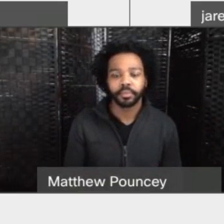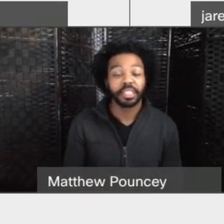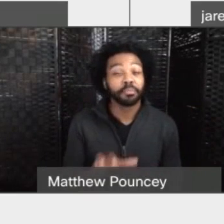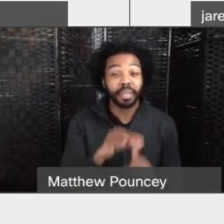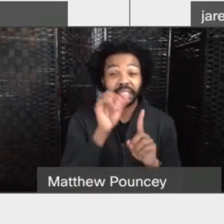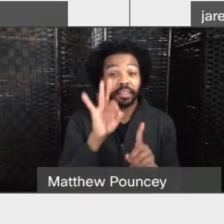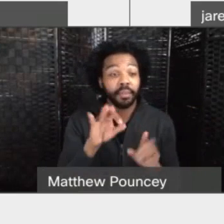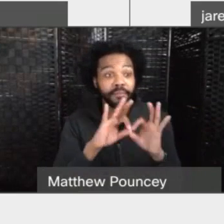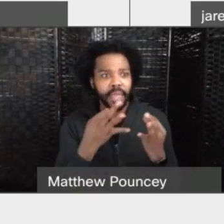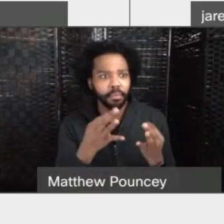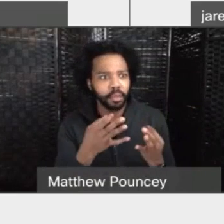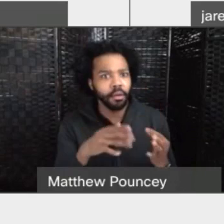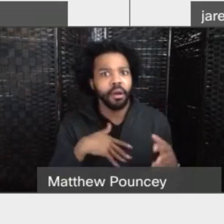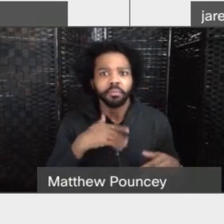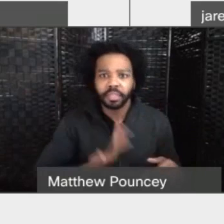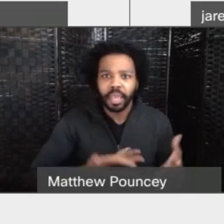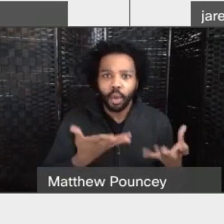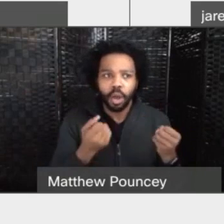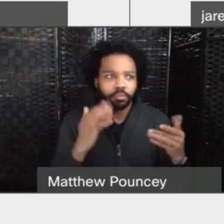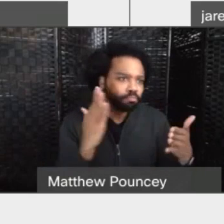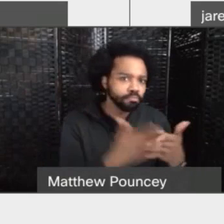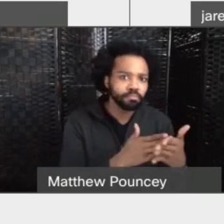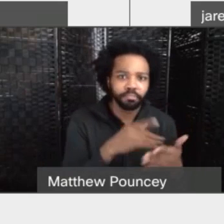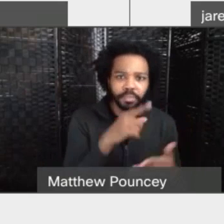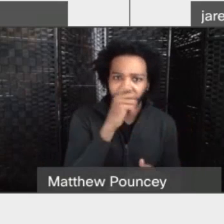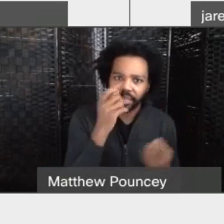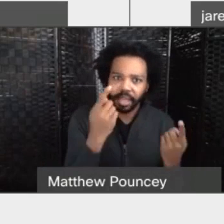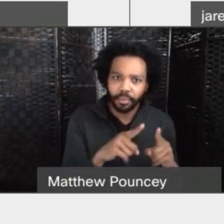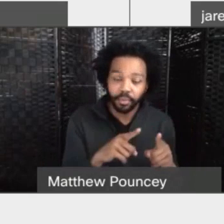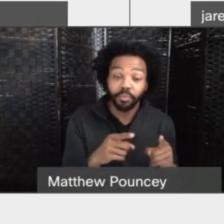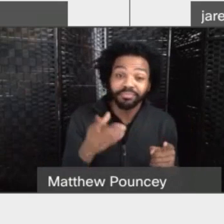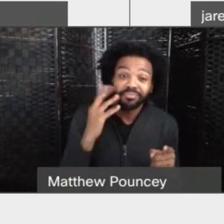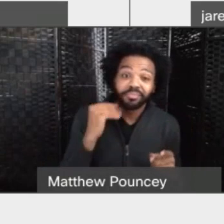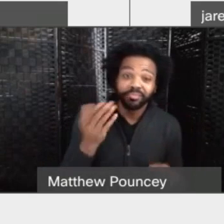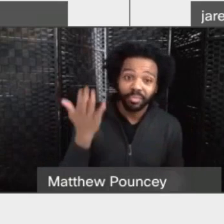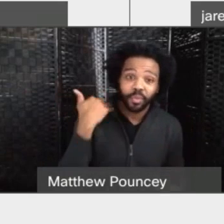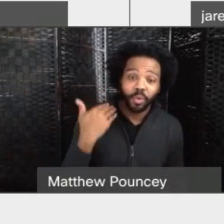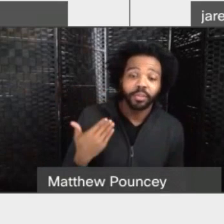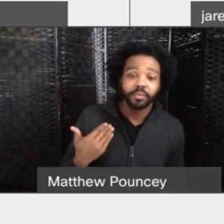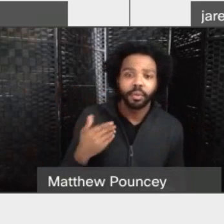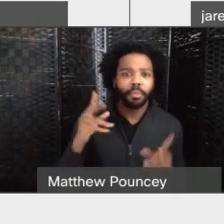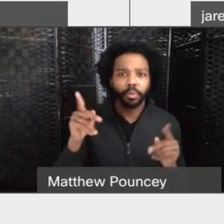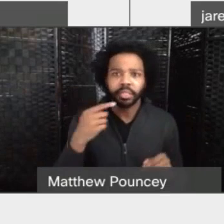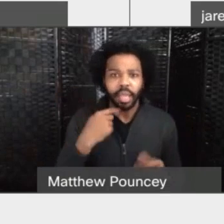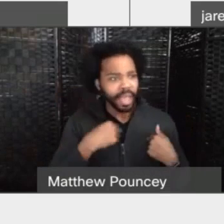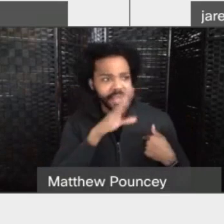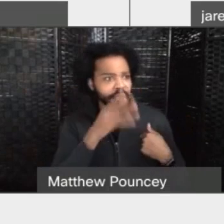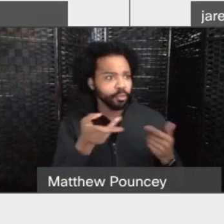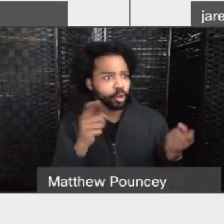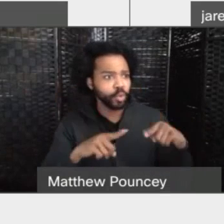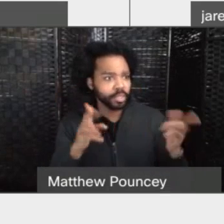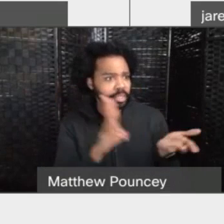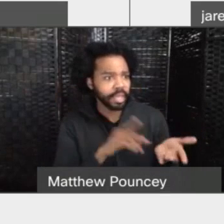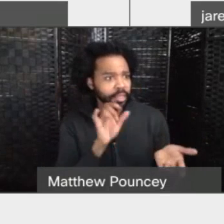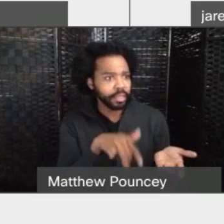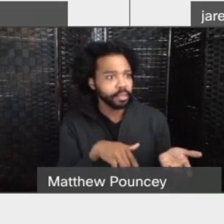action against me for doing that. And we've had that happen, unfortunately, where people say, well, I never signed for that. Well, if it's not something that